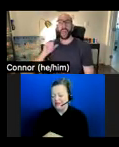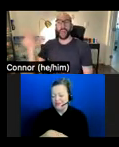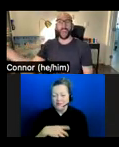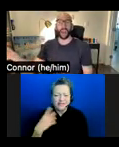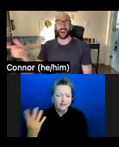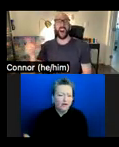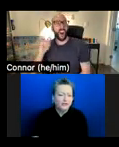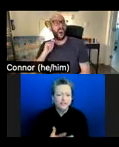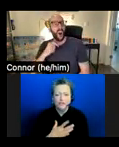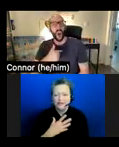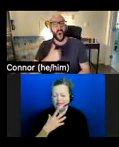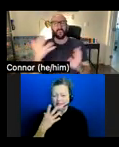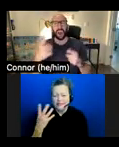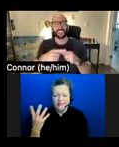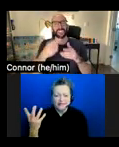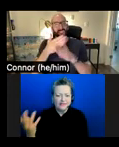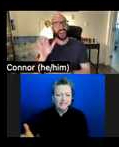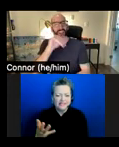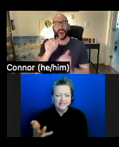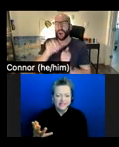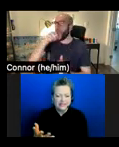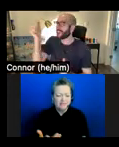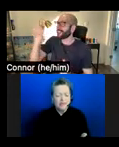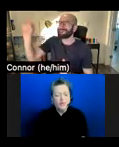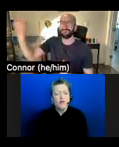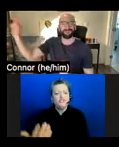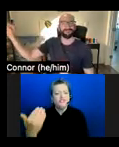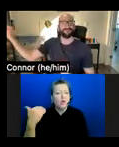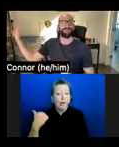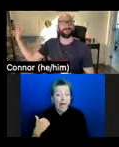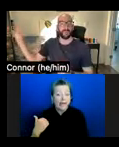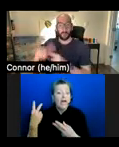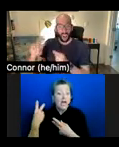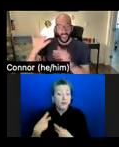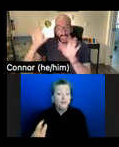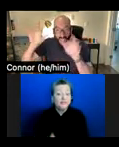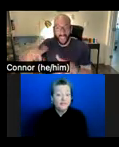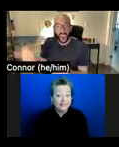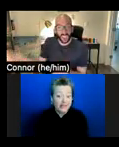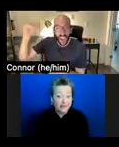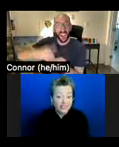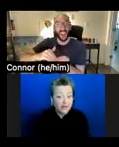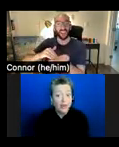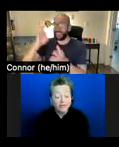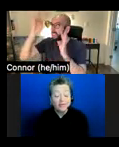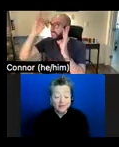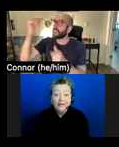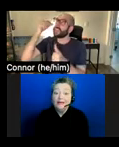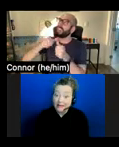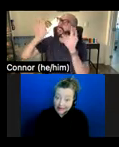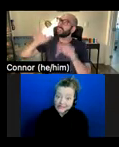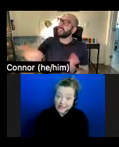an explanation around deaf culture and deafness and things like that. Maybe you want to just go back and reuse some of that language again, rather